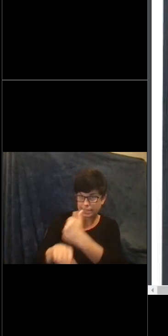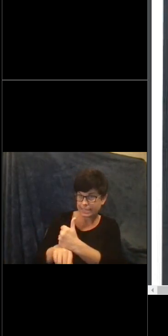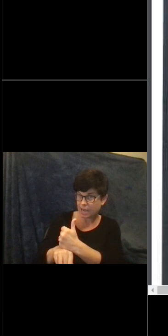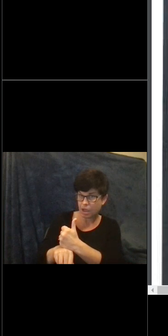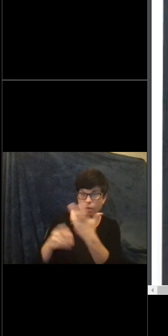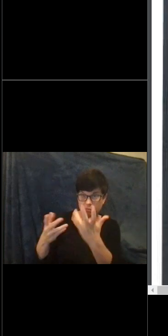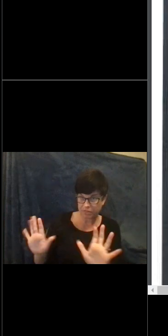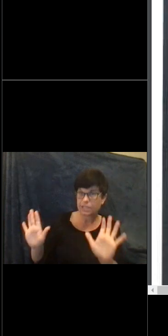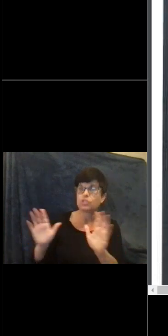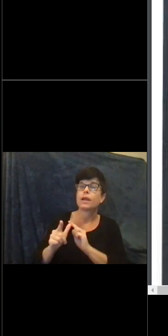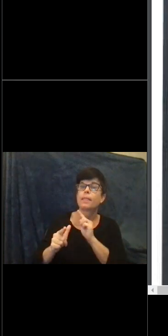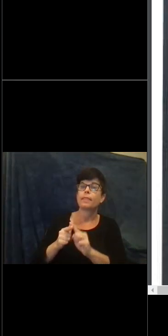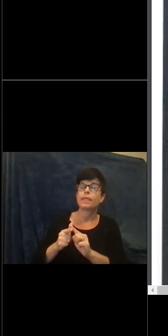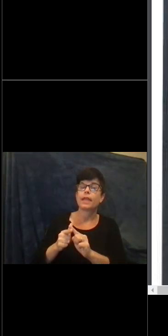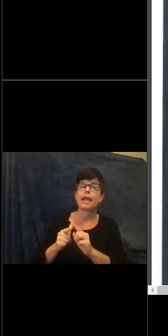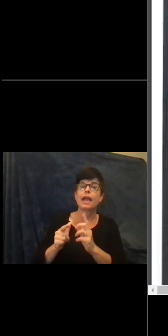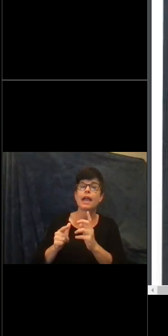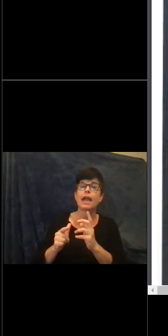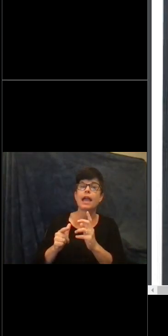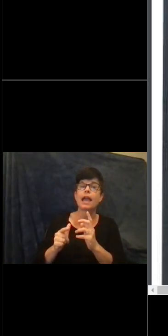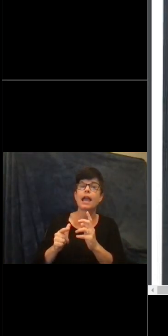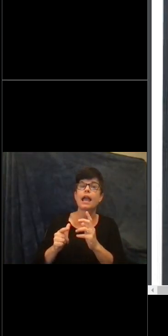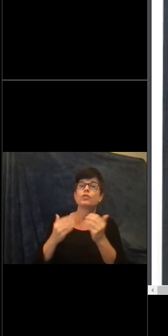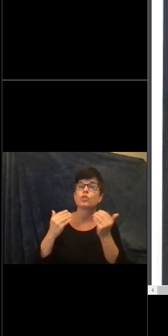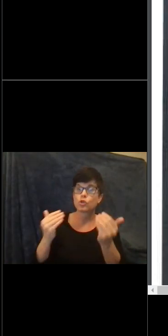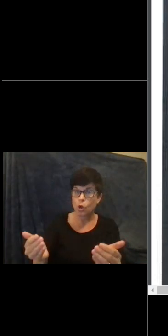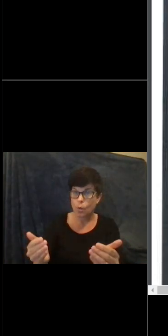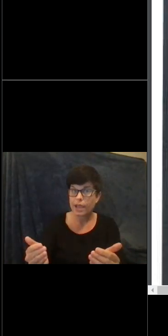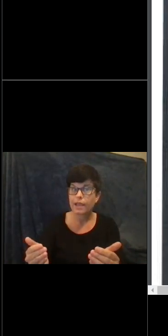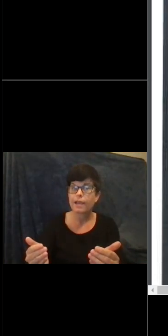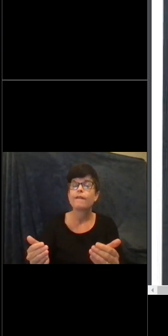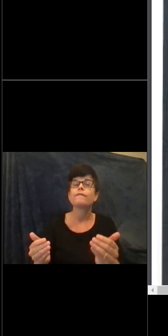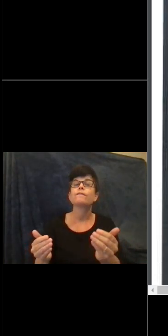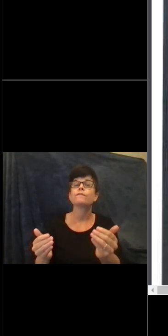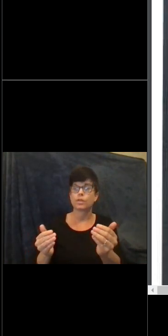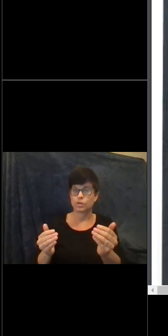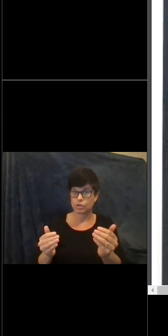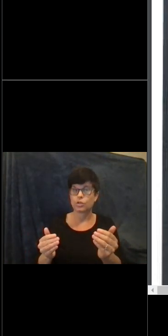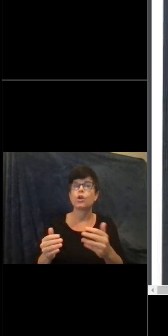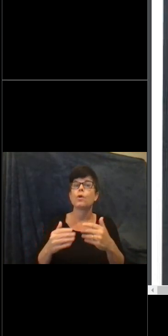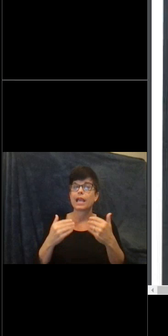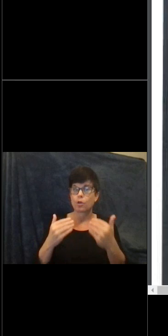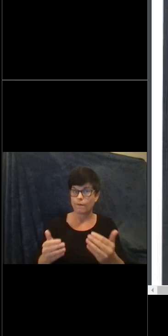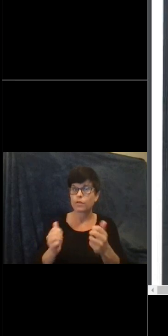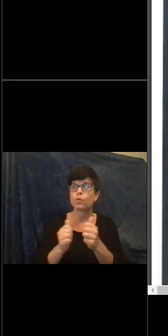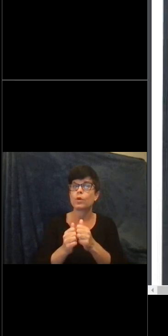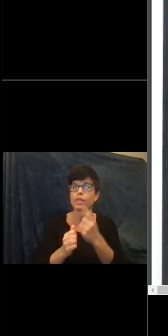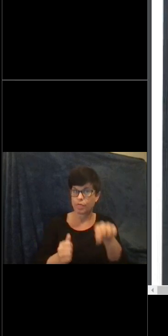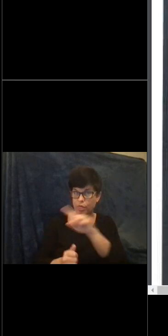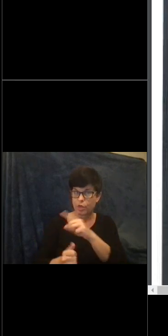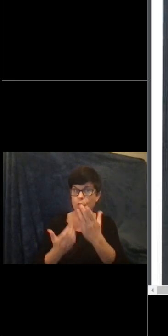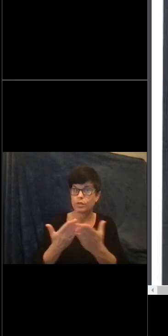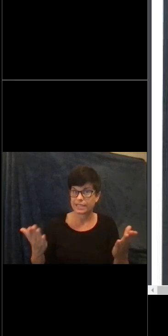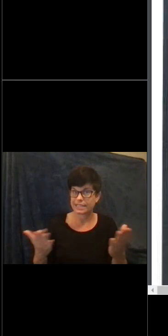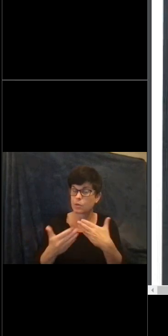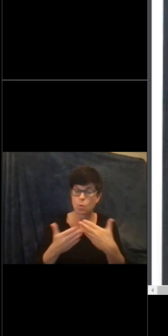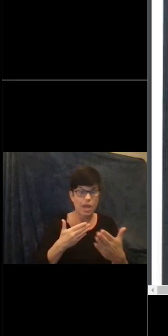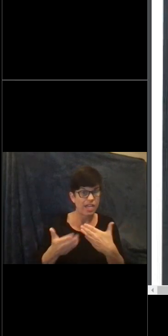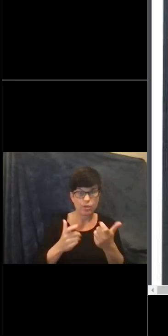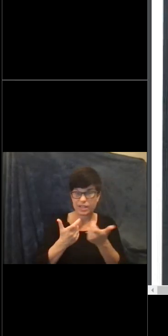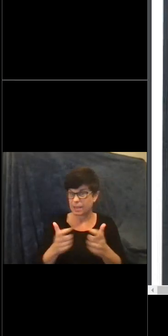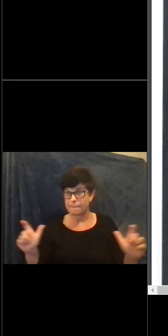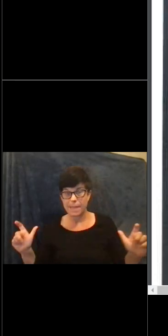then implementing any measures that do not require a major site plan modification? Implementing those measures. Implementing it, whether it's a major